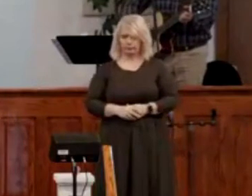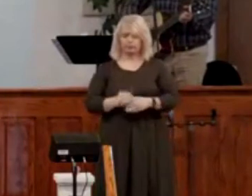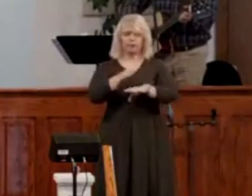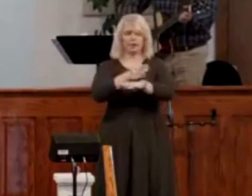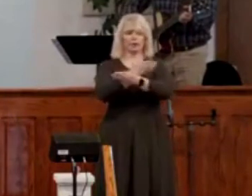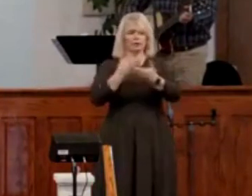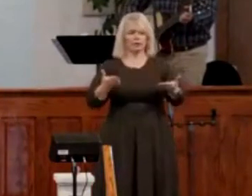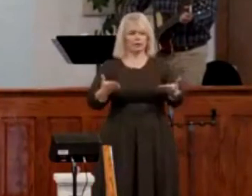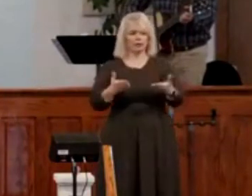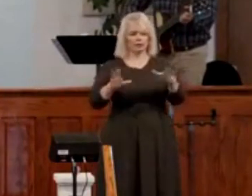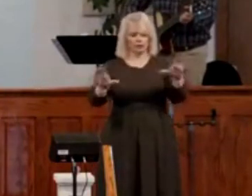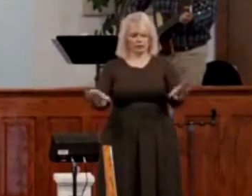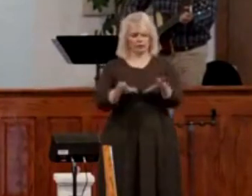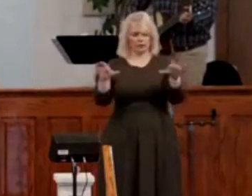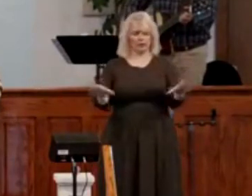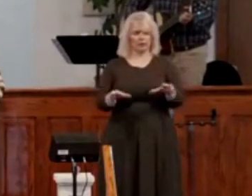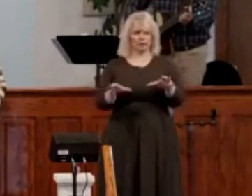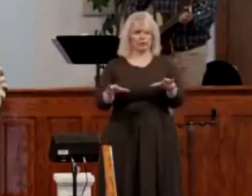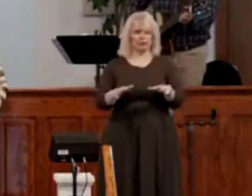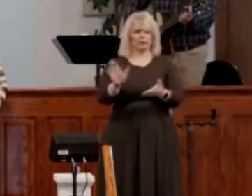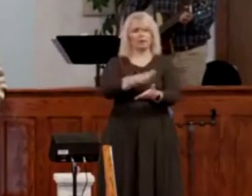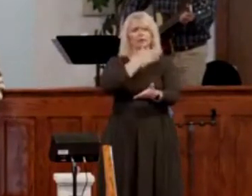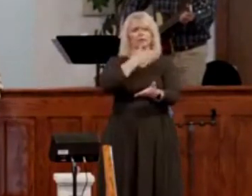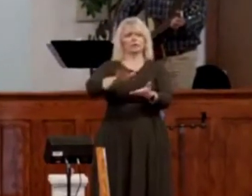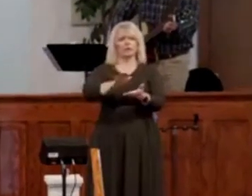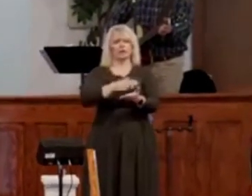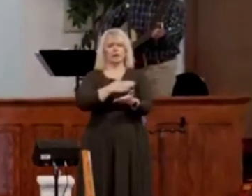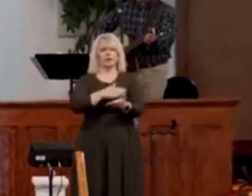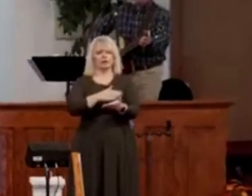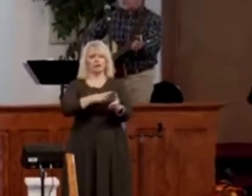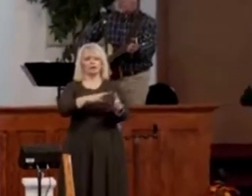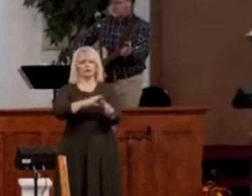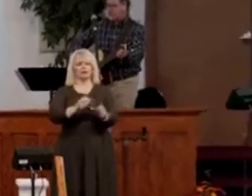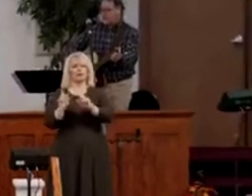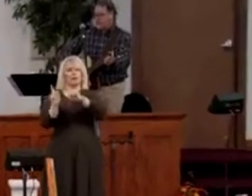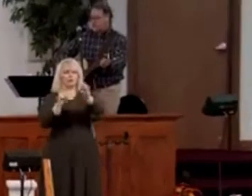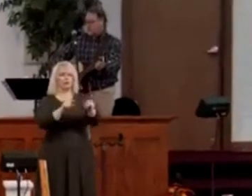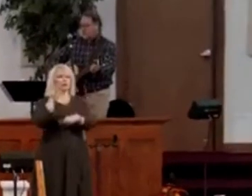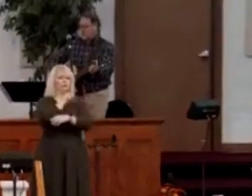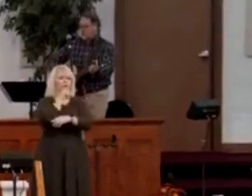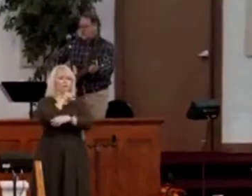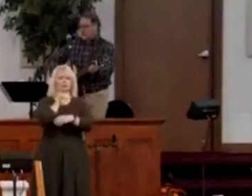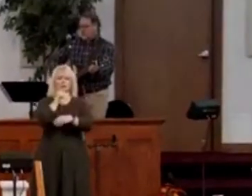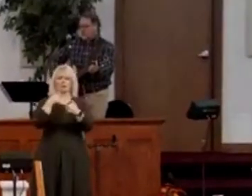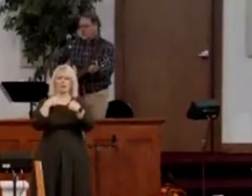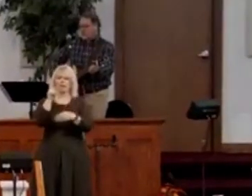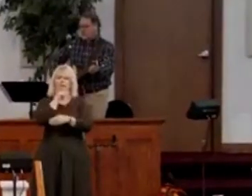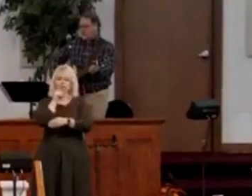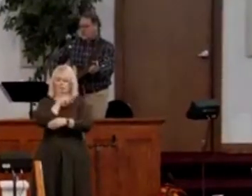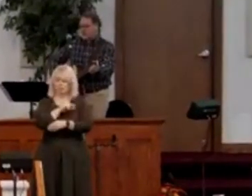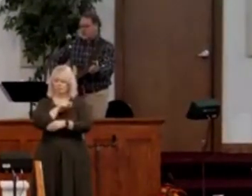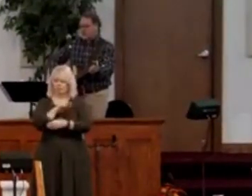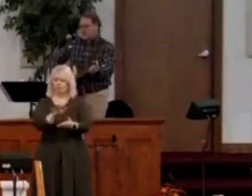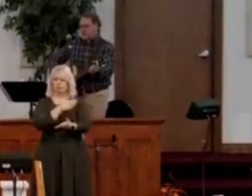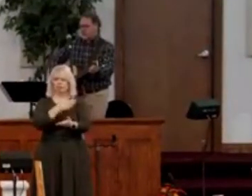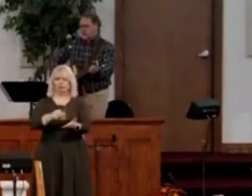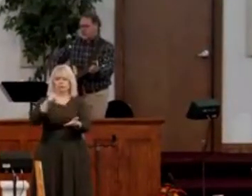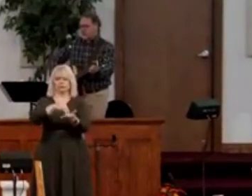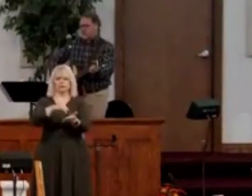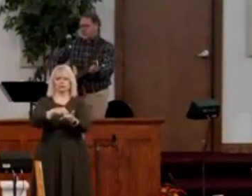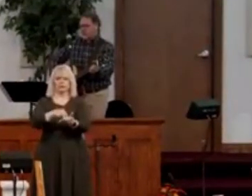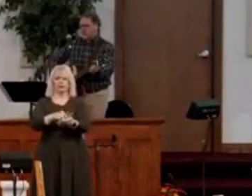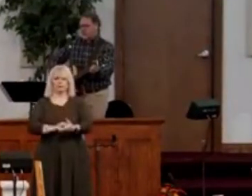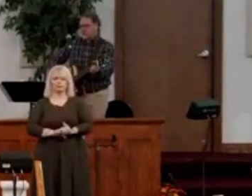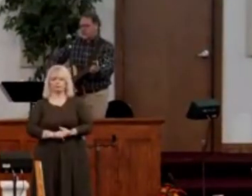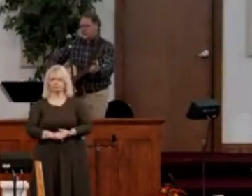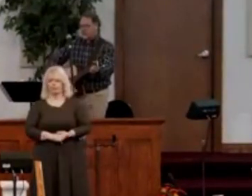thing they did in the upper room was they sang a hymn, and then they went out to a garden. I don't have a garden for you, but we are going to sing. So please stand with